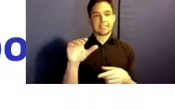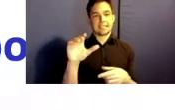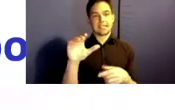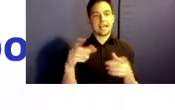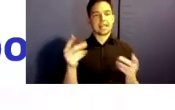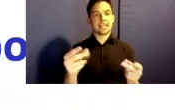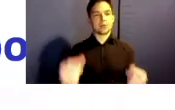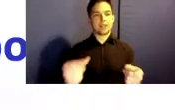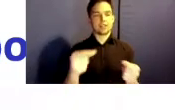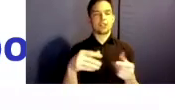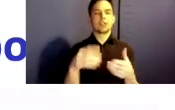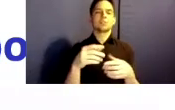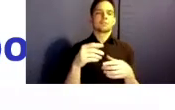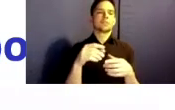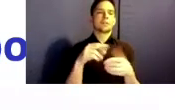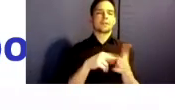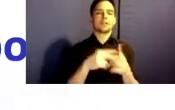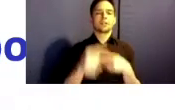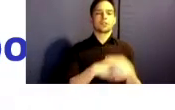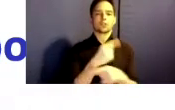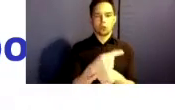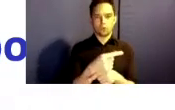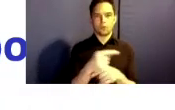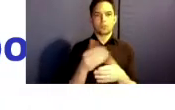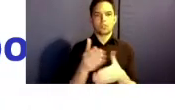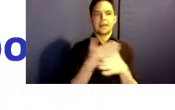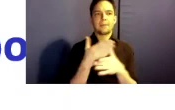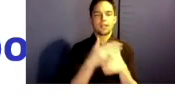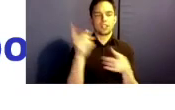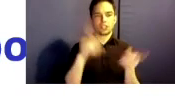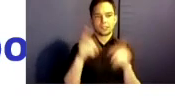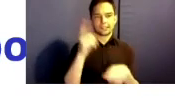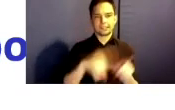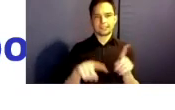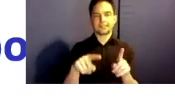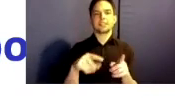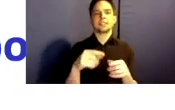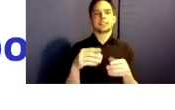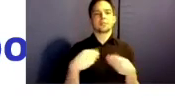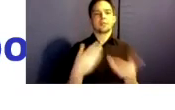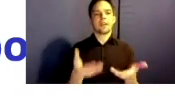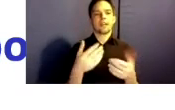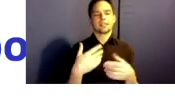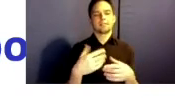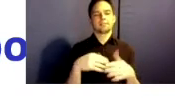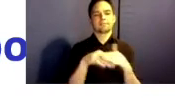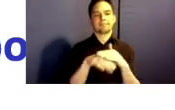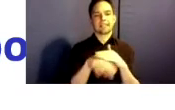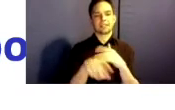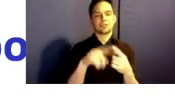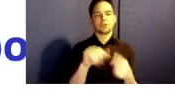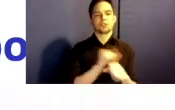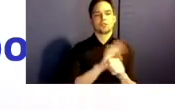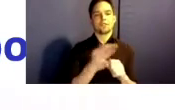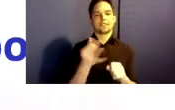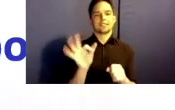global collaboration to accelerate development, production, and equitable access to